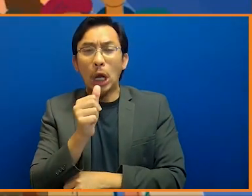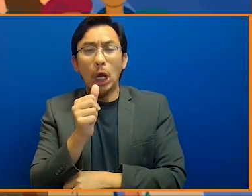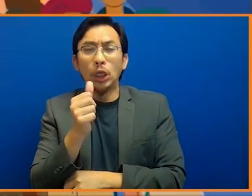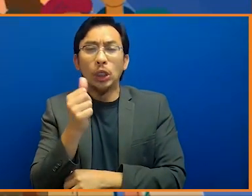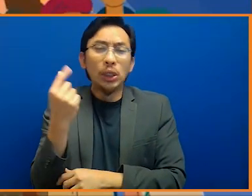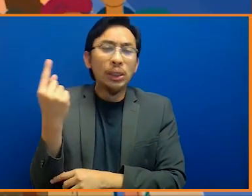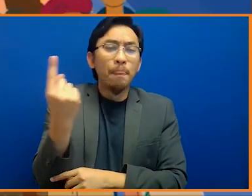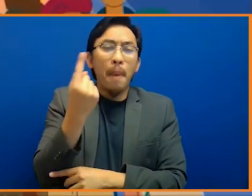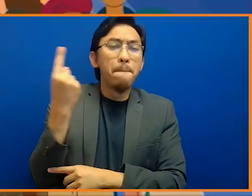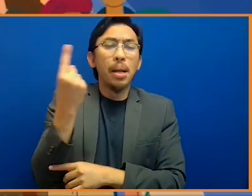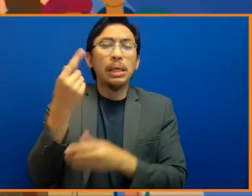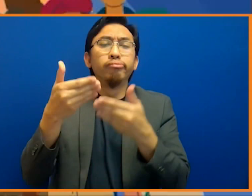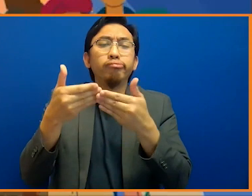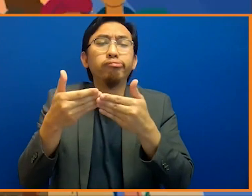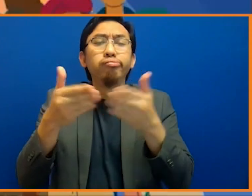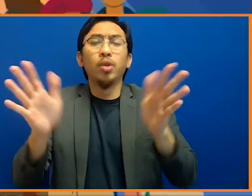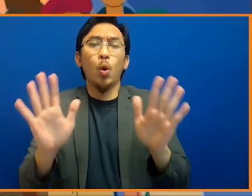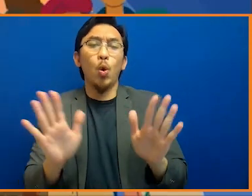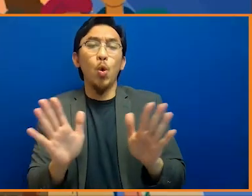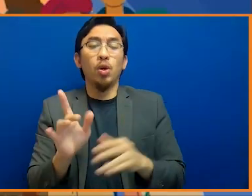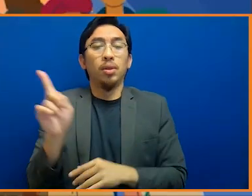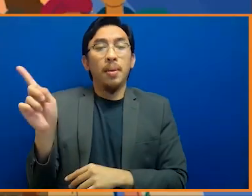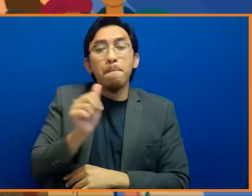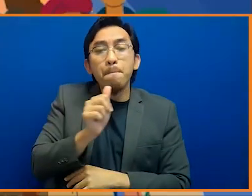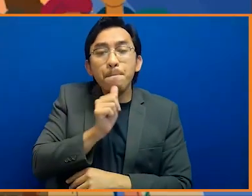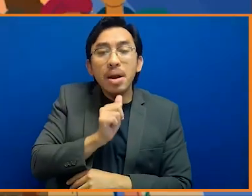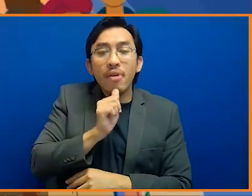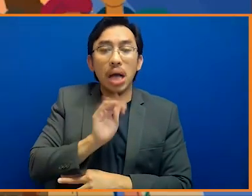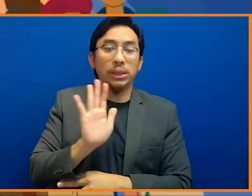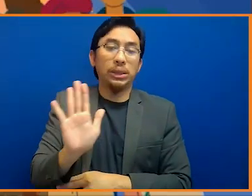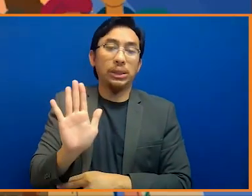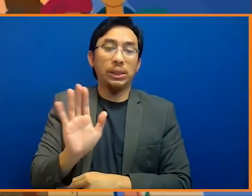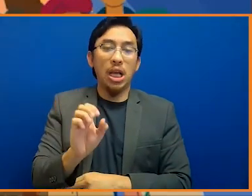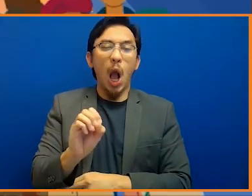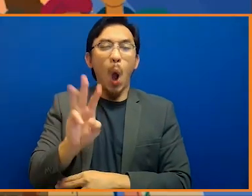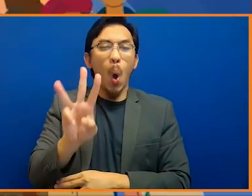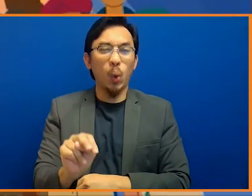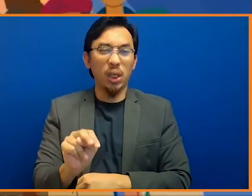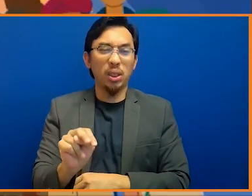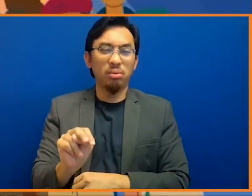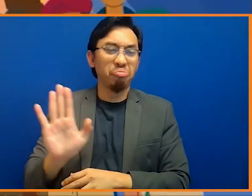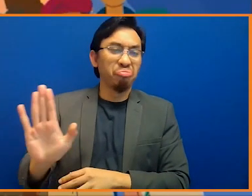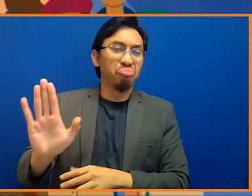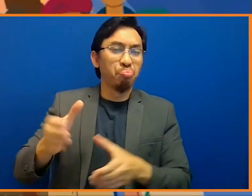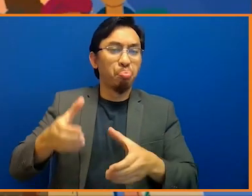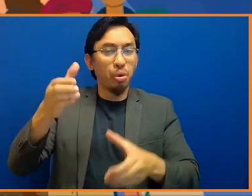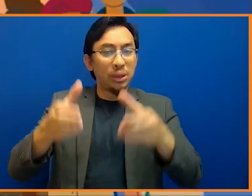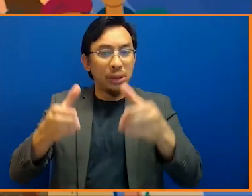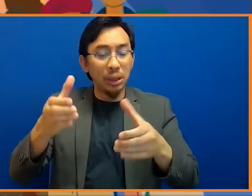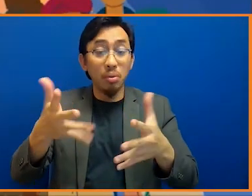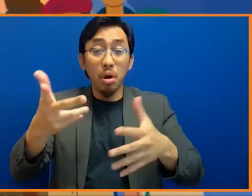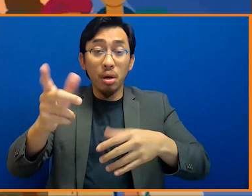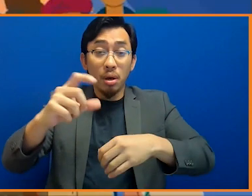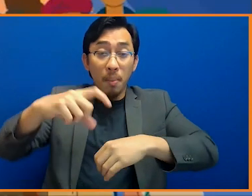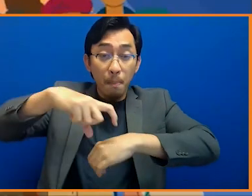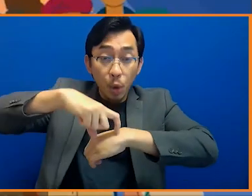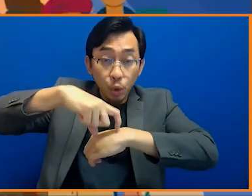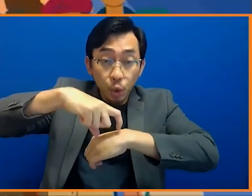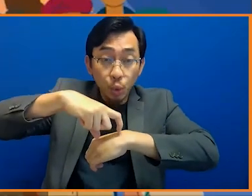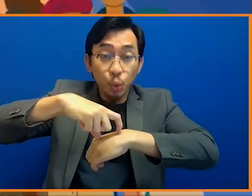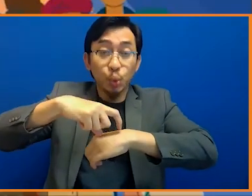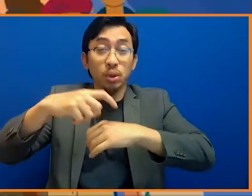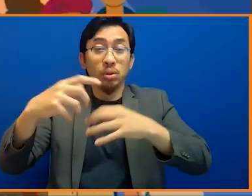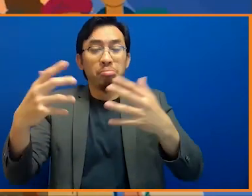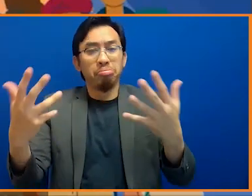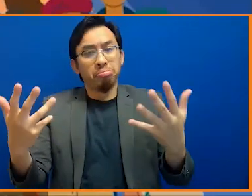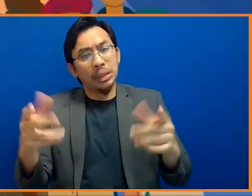public use. The left-hand side is a shop, actually a private owned buildings. The right-hand side is a mosque, also